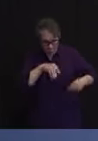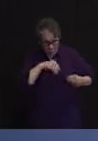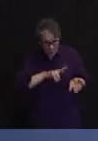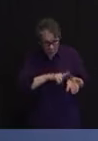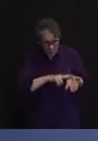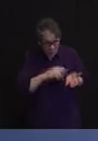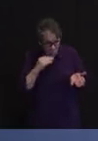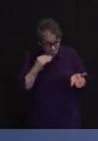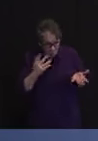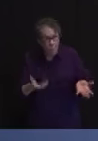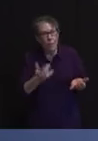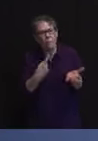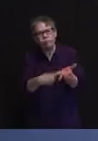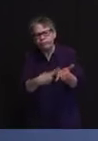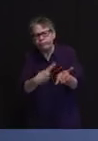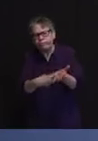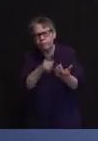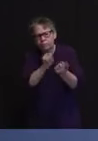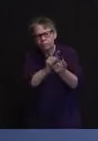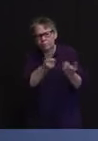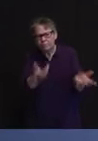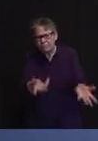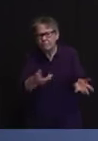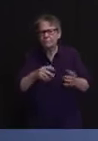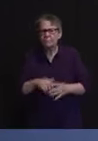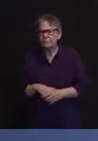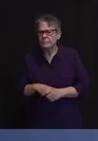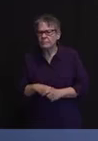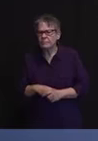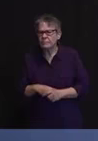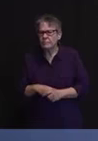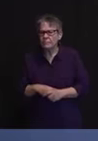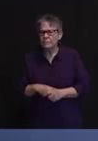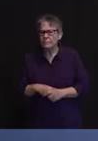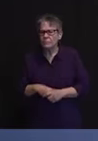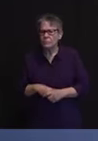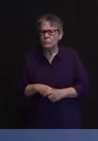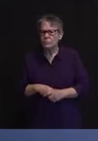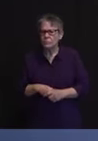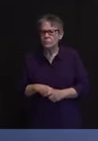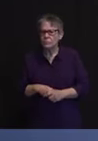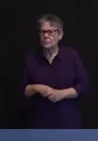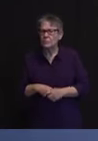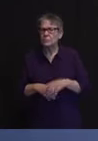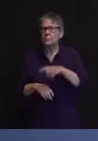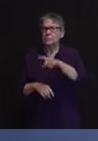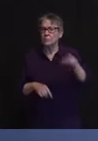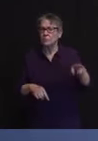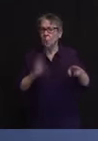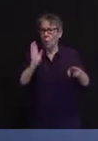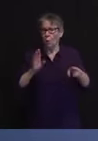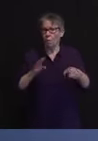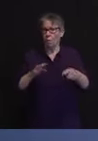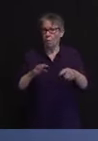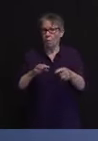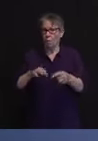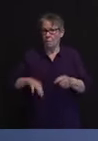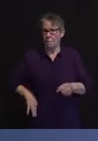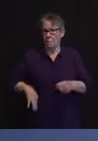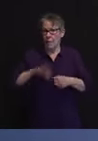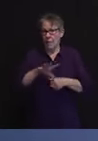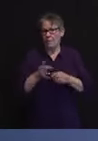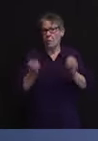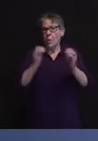the residents can be taken care of appropriately. Additionally, we've sent over the weekend a number